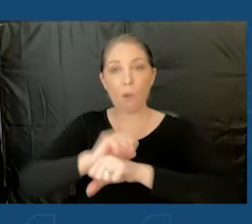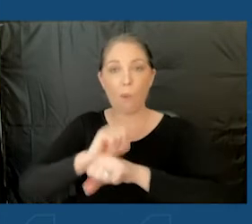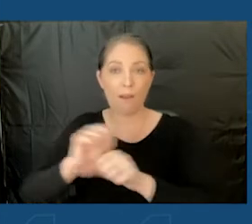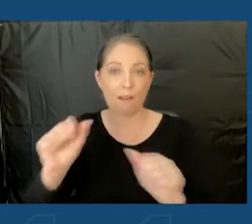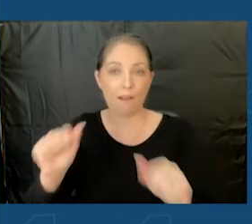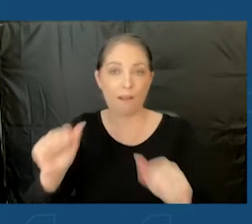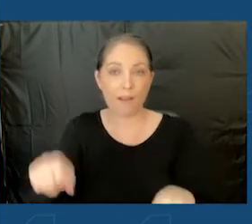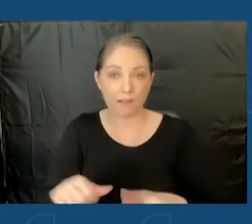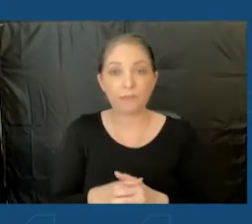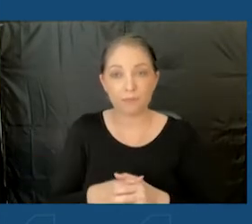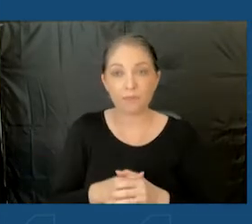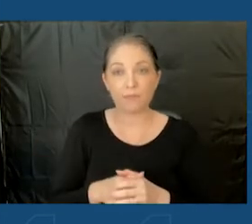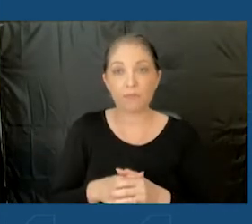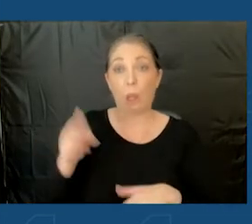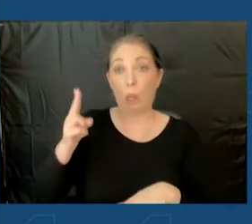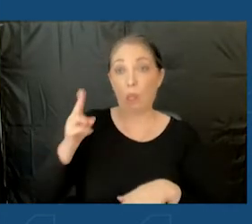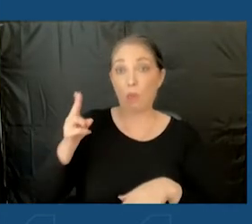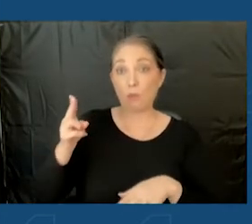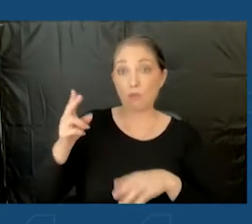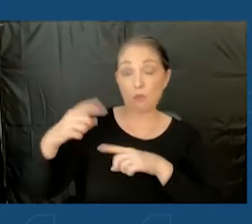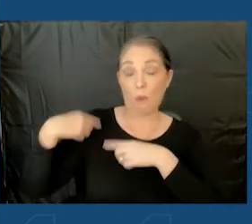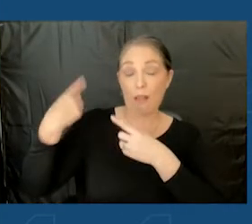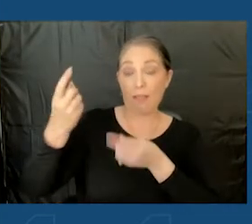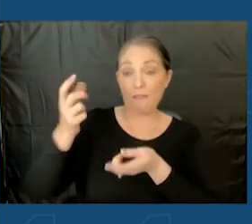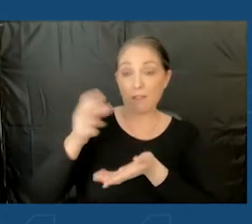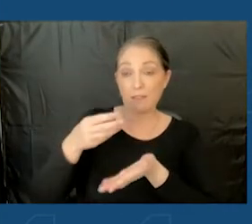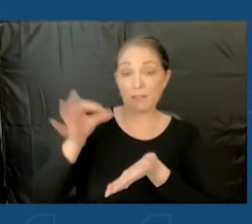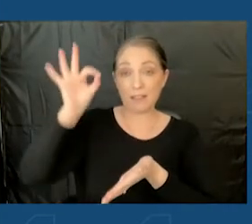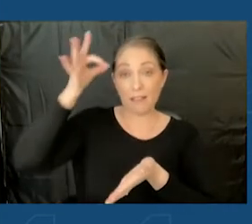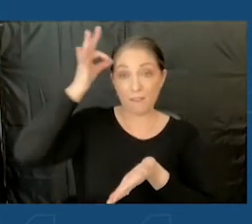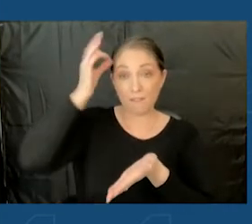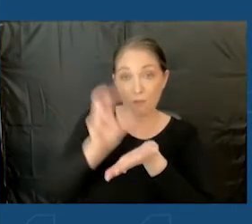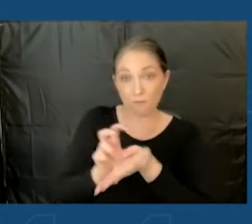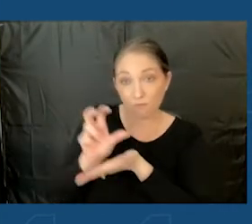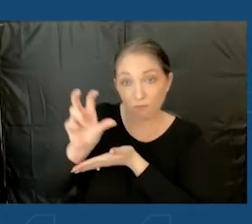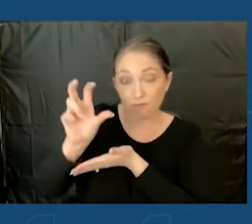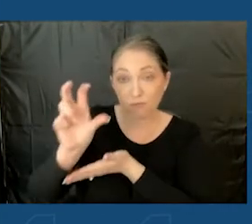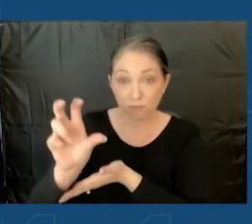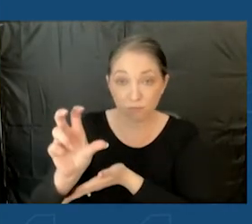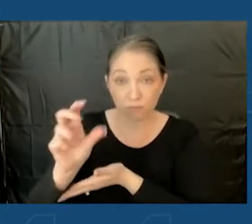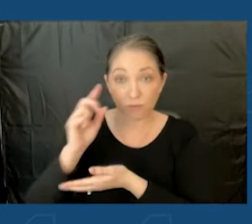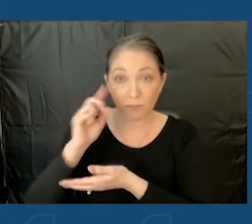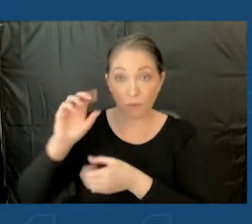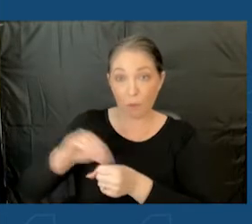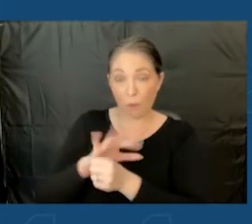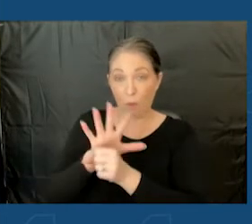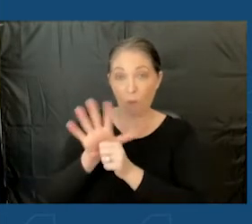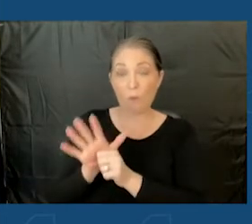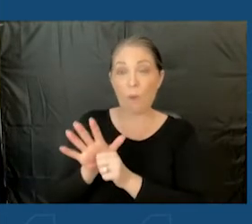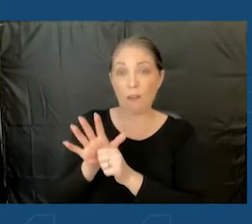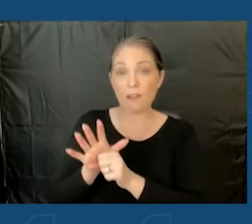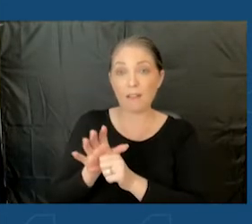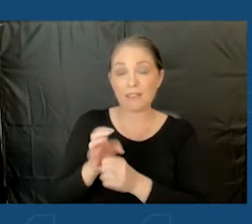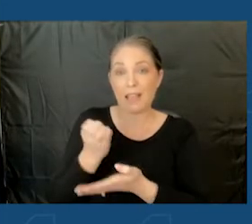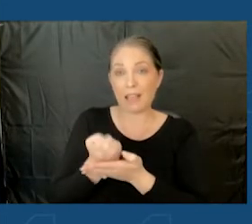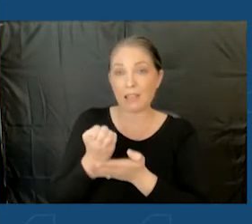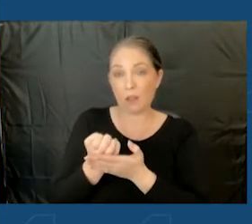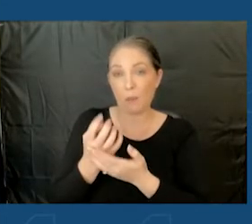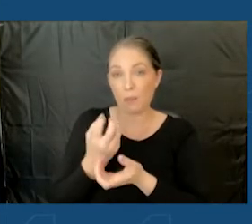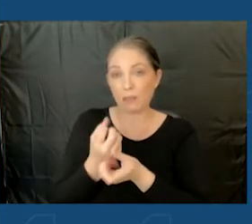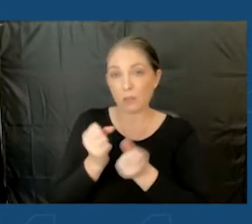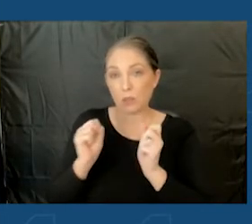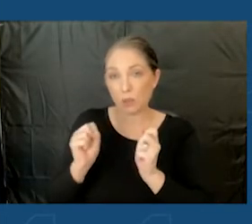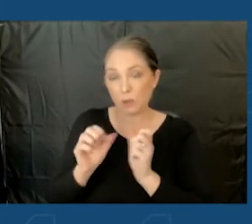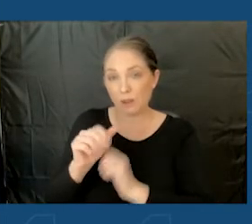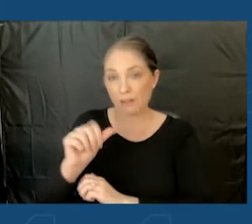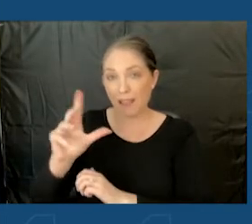federal funding in the Coronavirus Aid, Relief, and Economic Securities Act and the American Rescue Plan